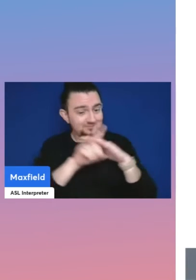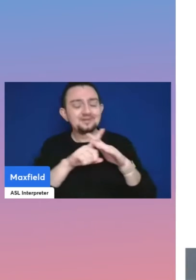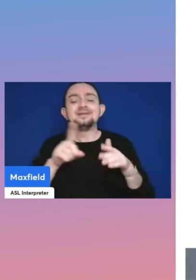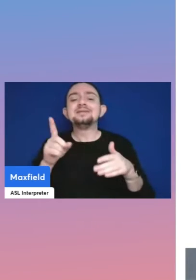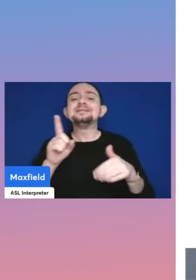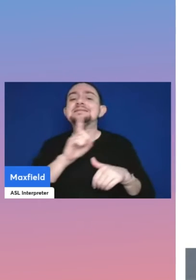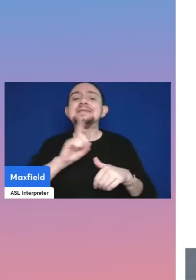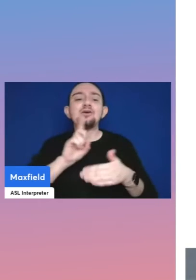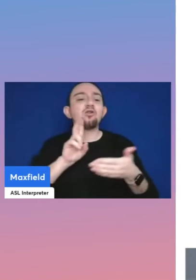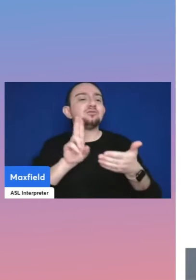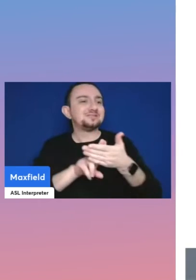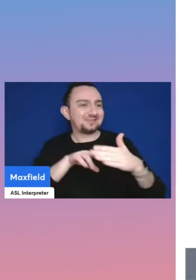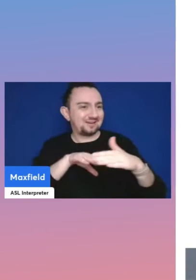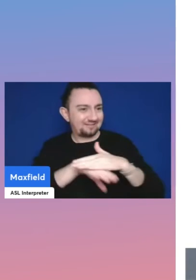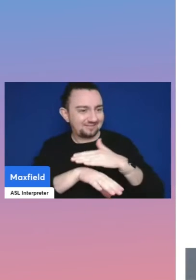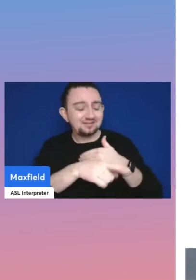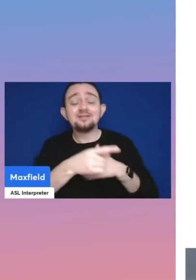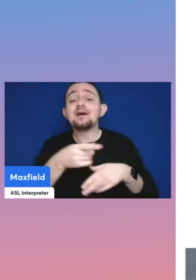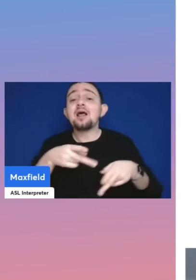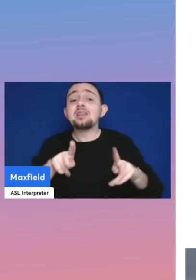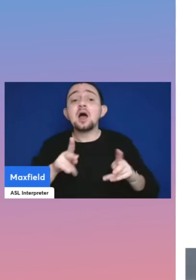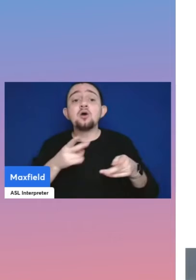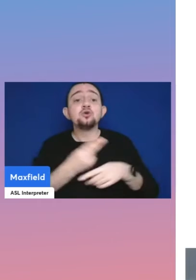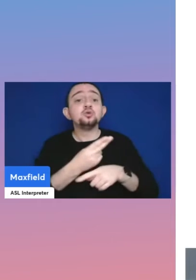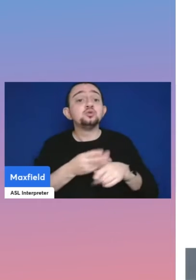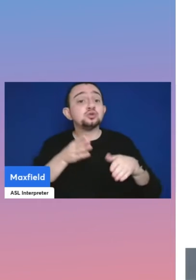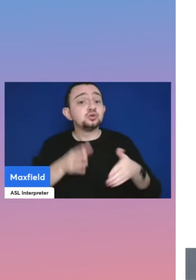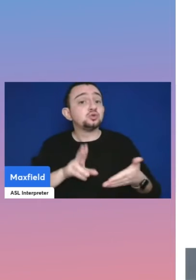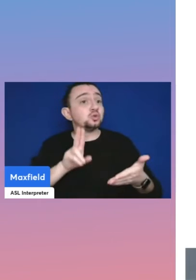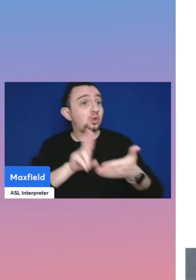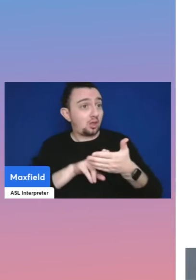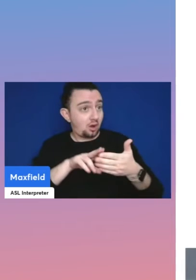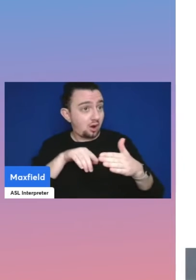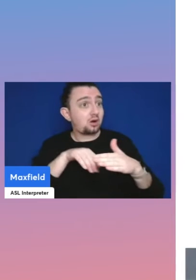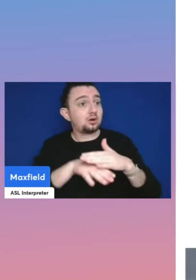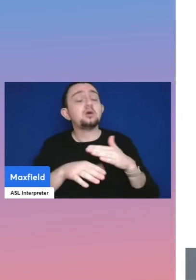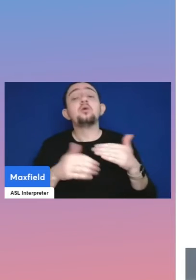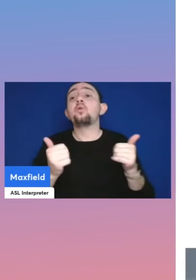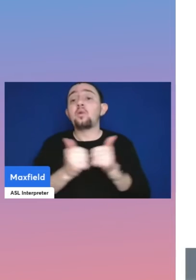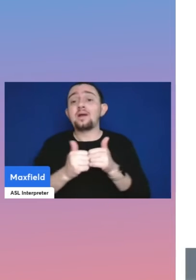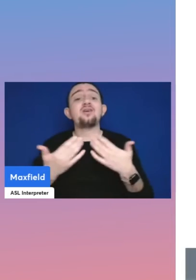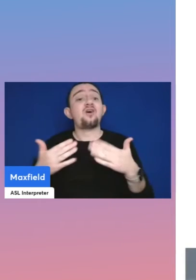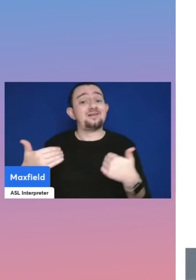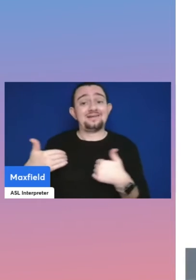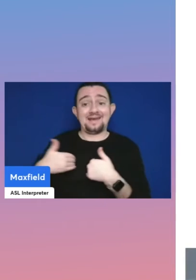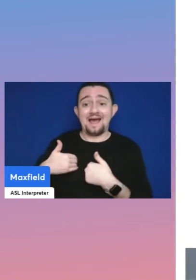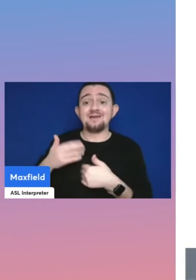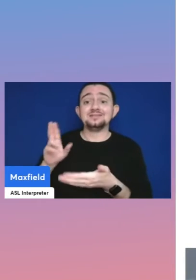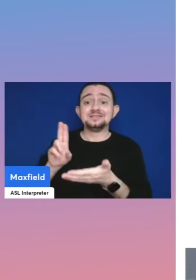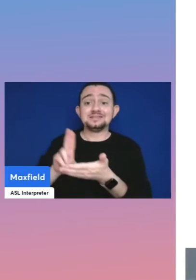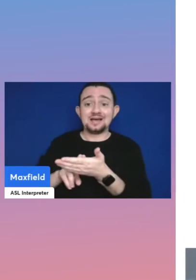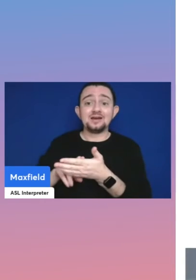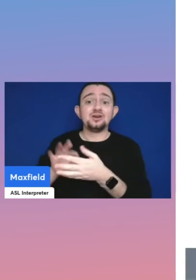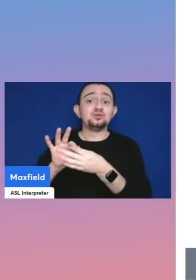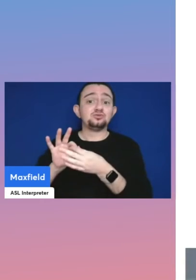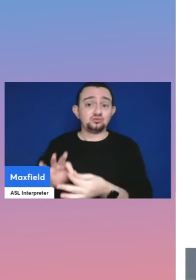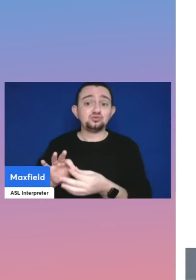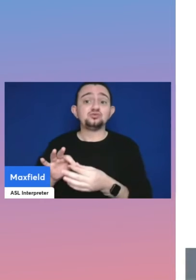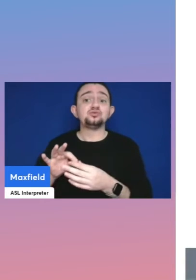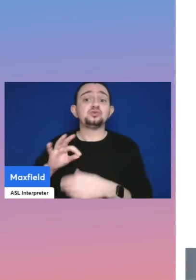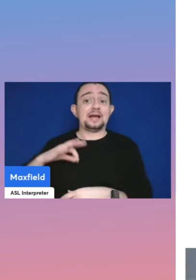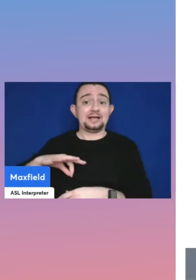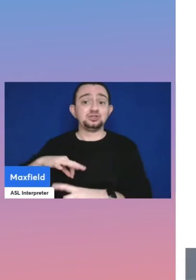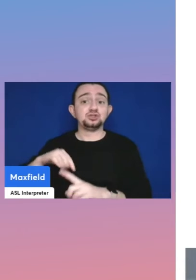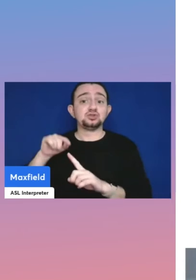It allows users to log in Vault using their existing single sign-on credentials. But we should also mention